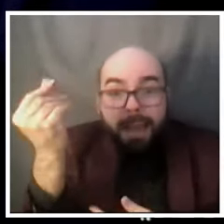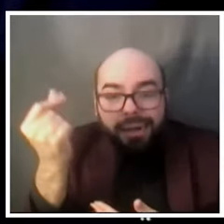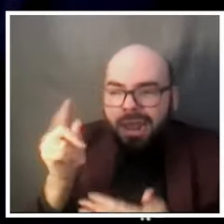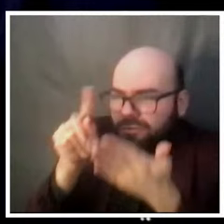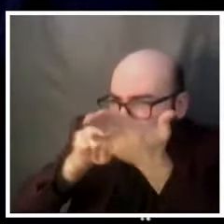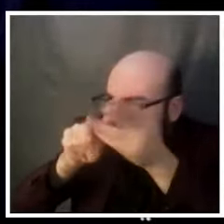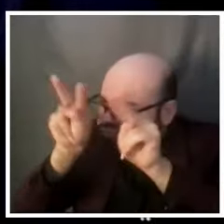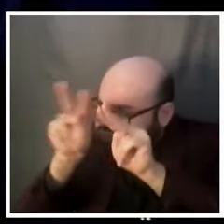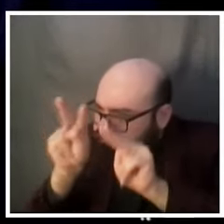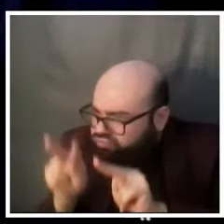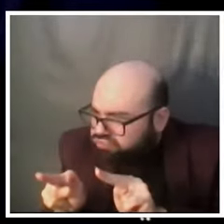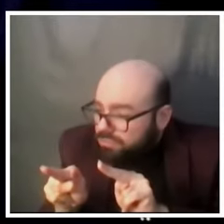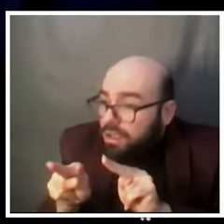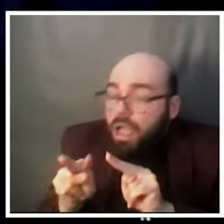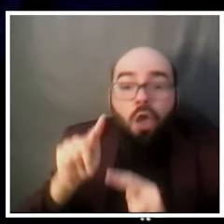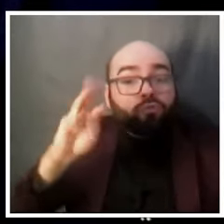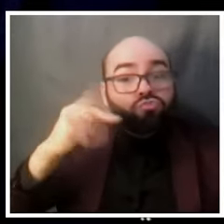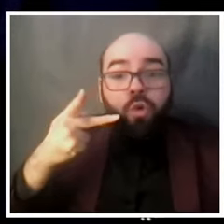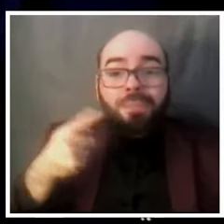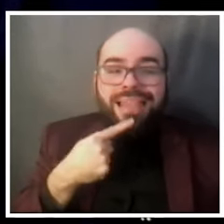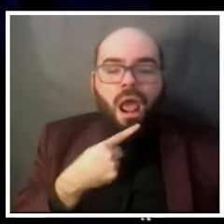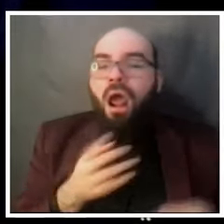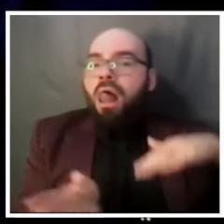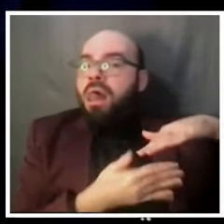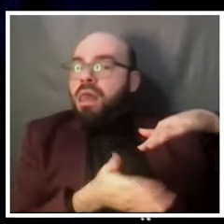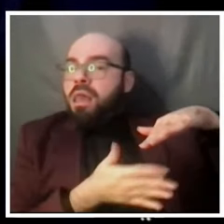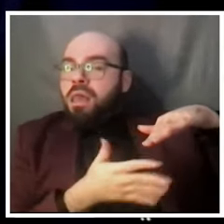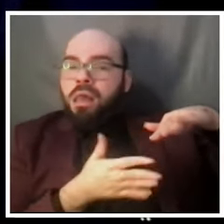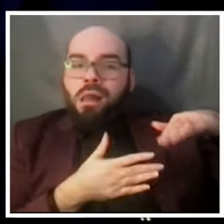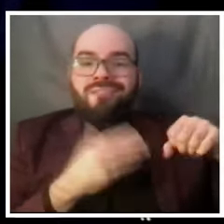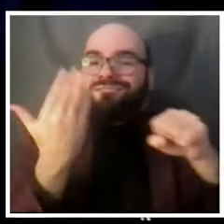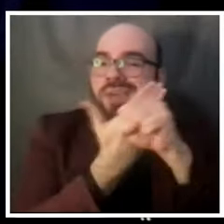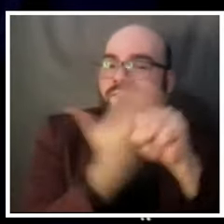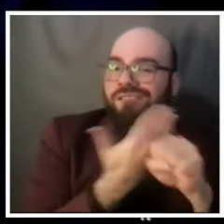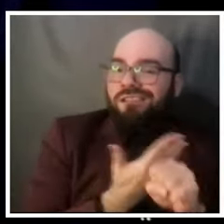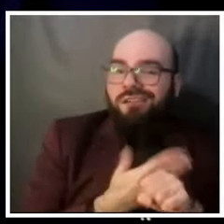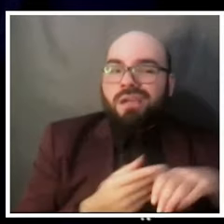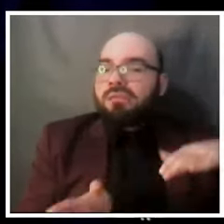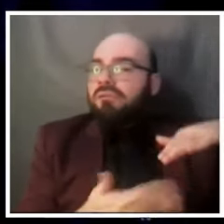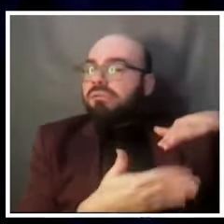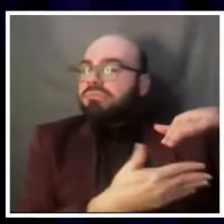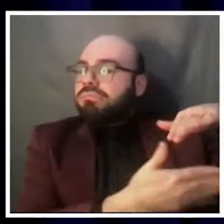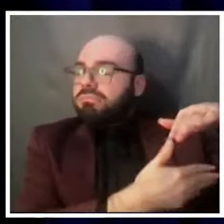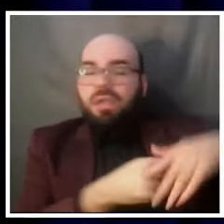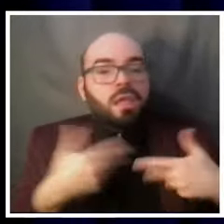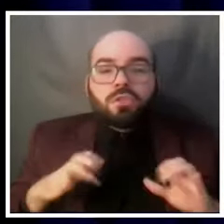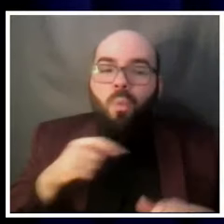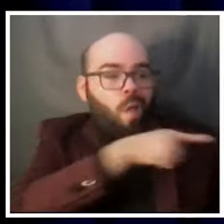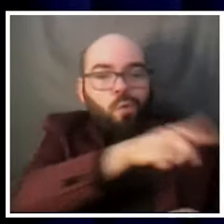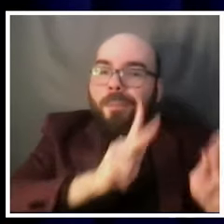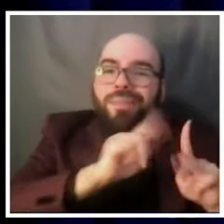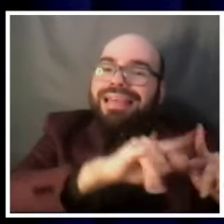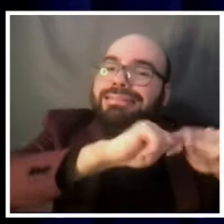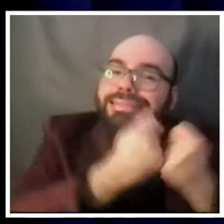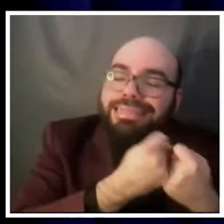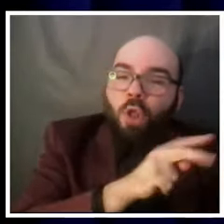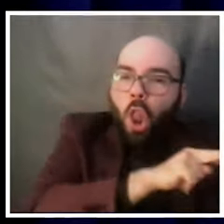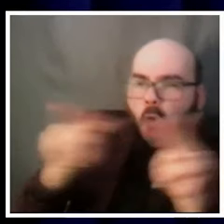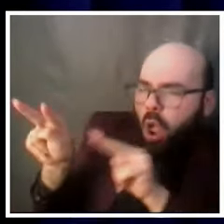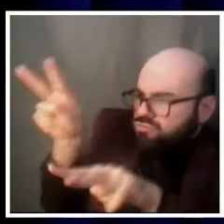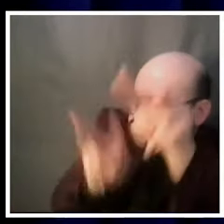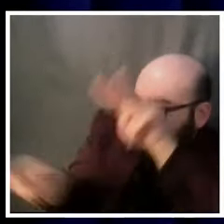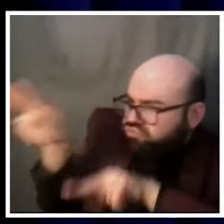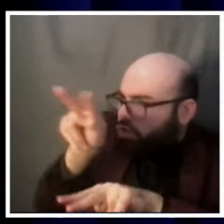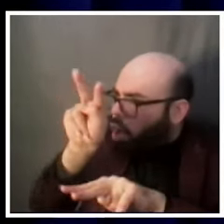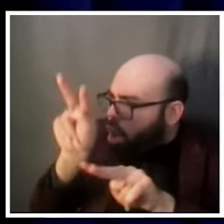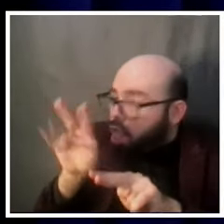Republicans. Why? Because it takes an awful lot of sophistication to be able to go through the tax returns of these billionaires to